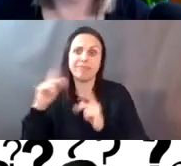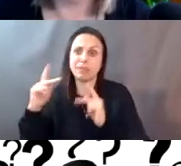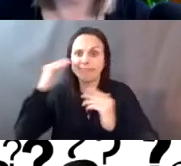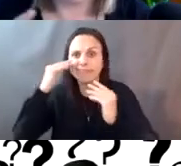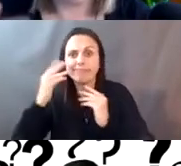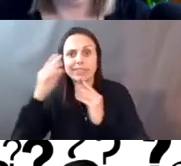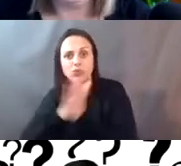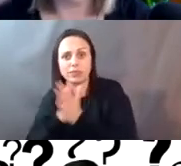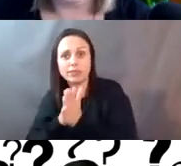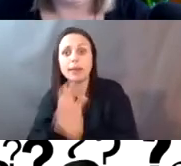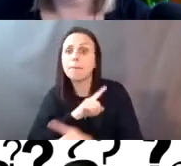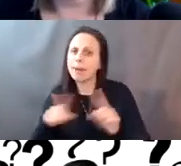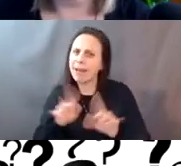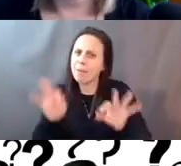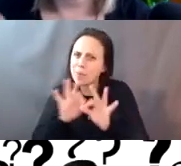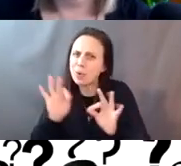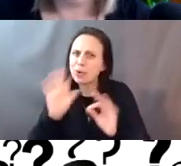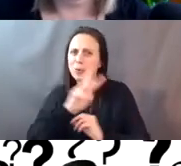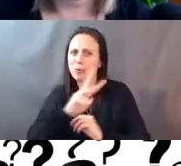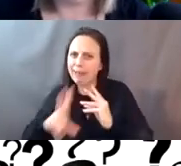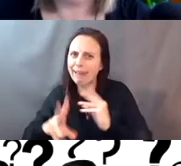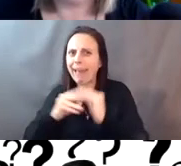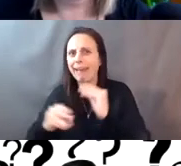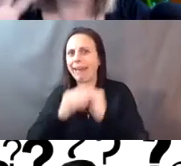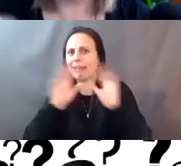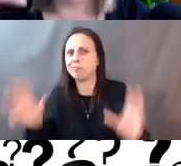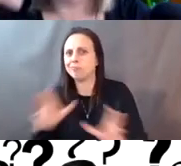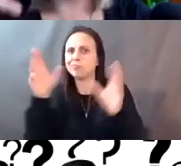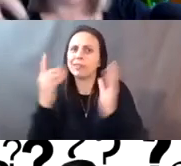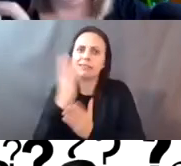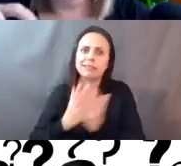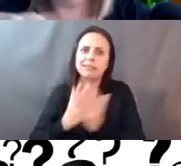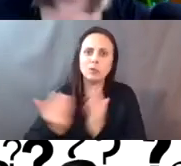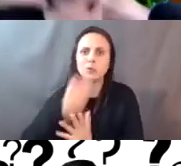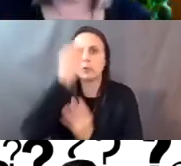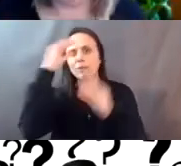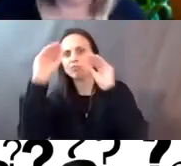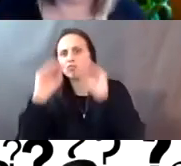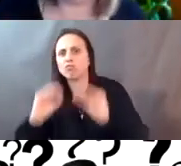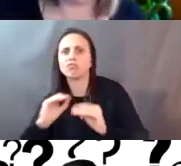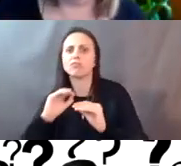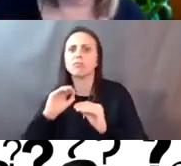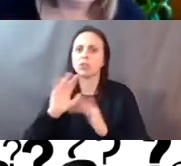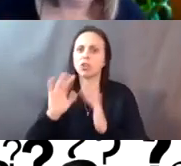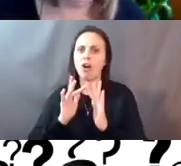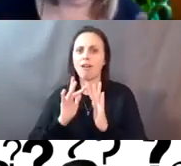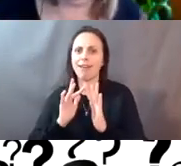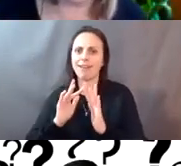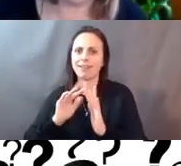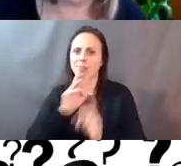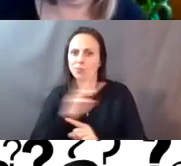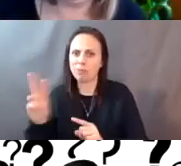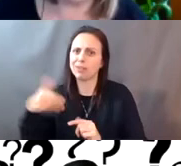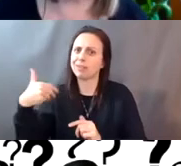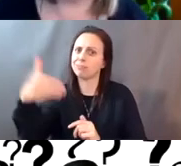definitely, like you sort of need to be adding some fresh stuff to your online footprint on an